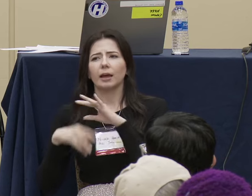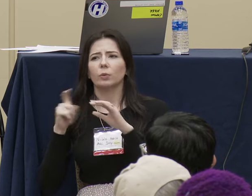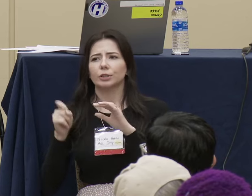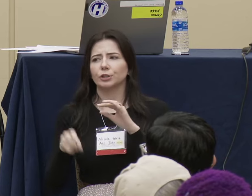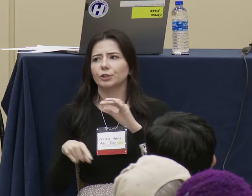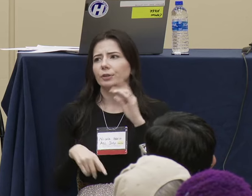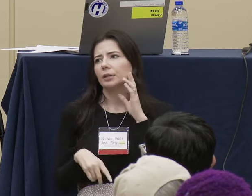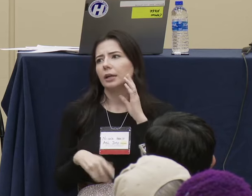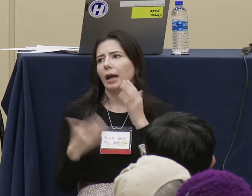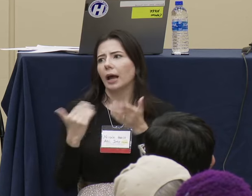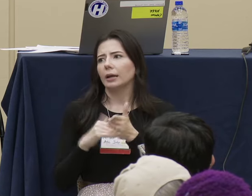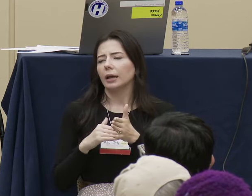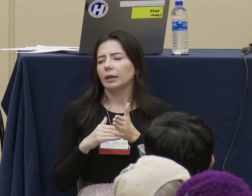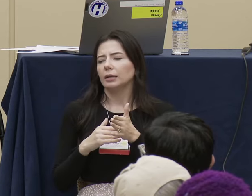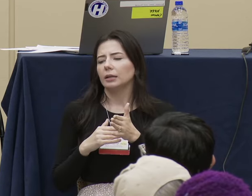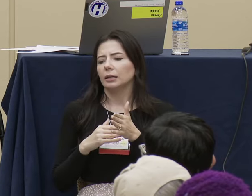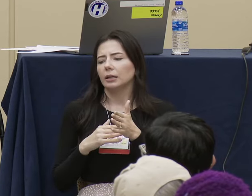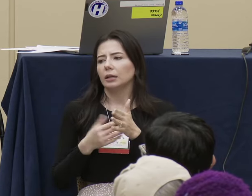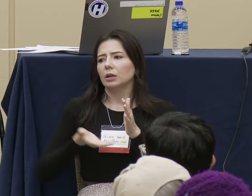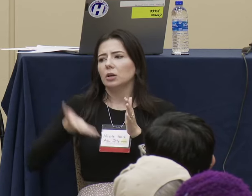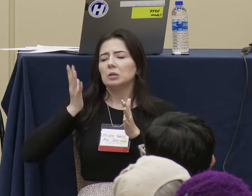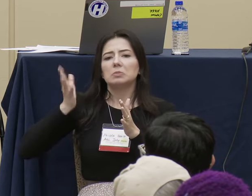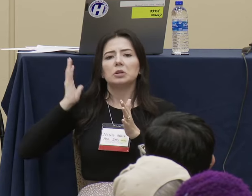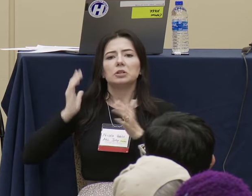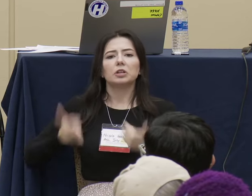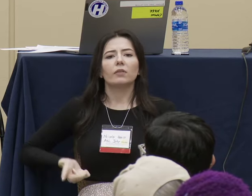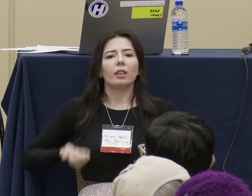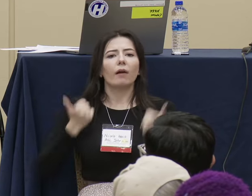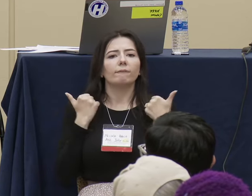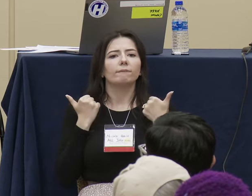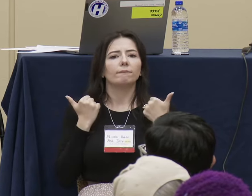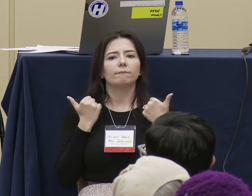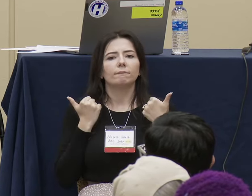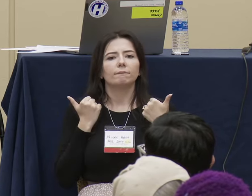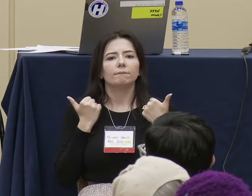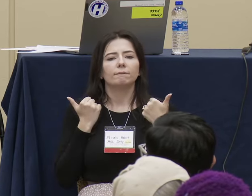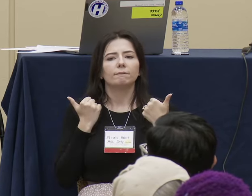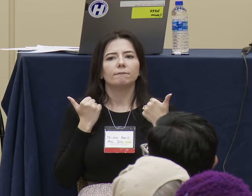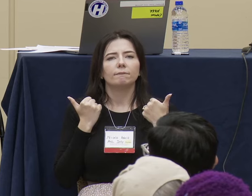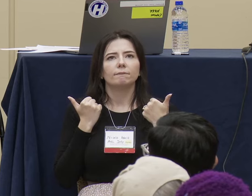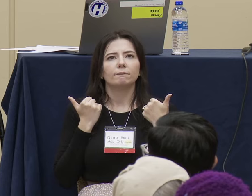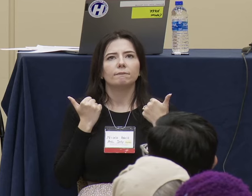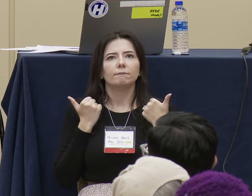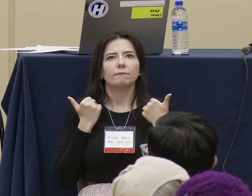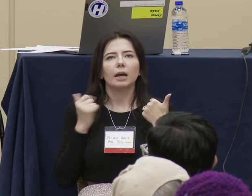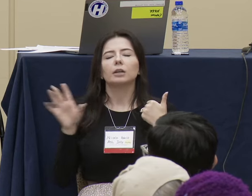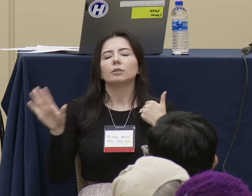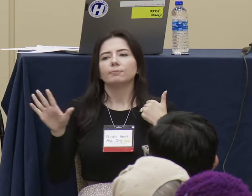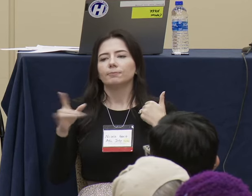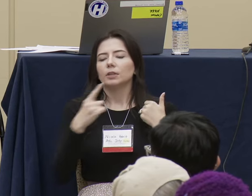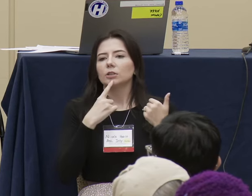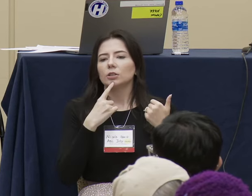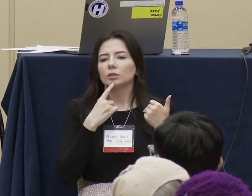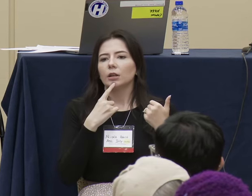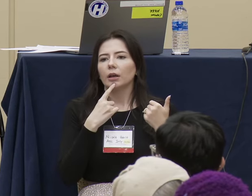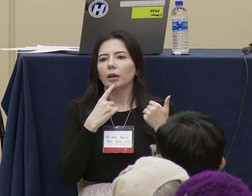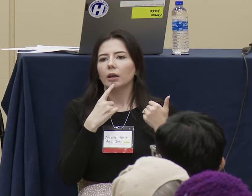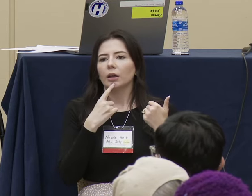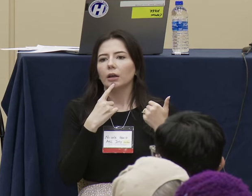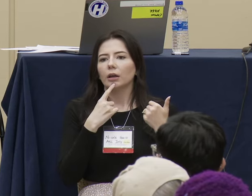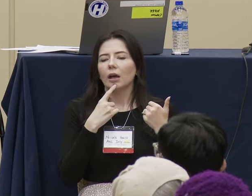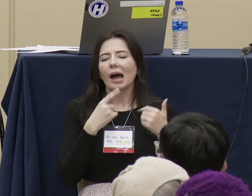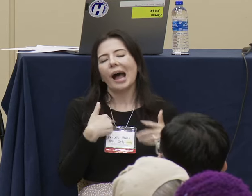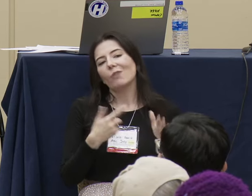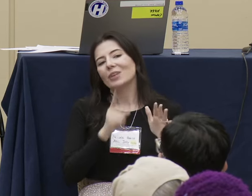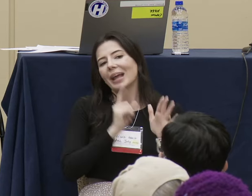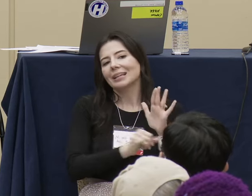in previous life, so I should say that coming to this conference, I'm actually more identified as an